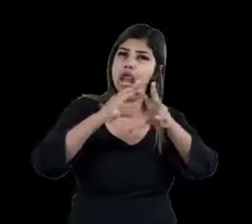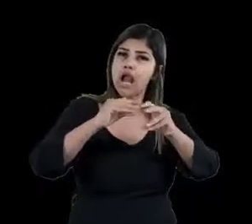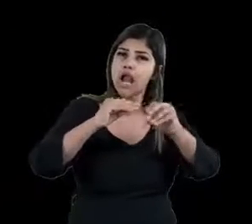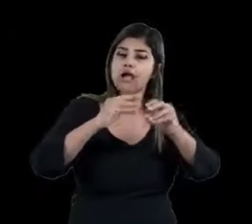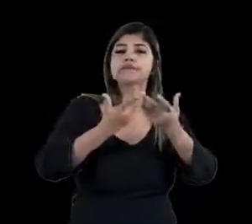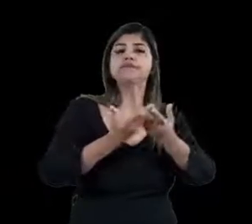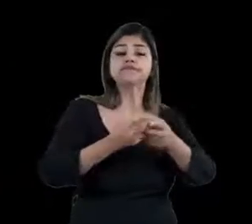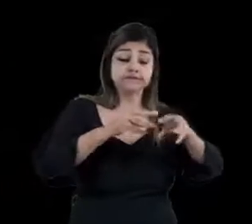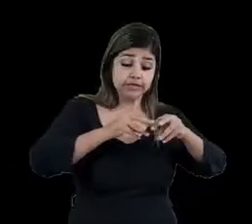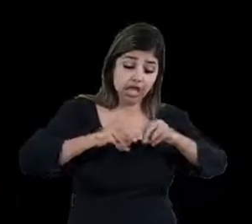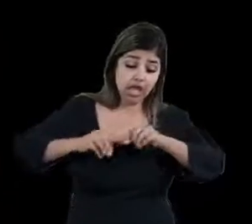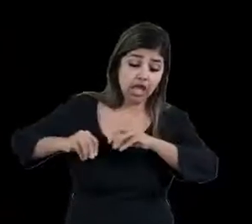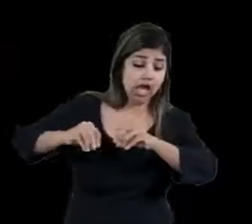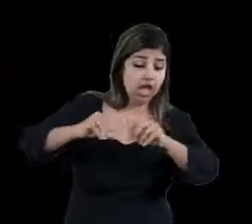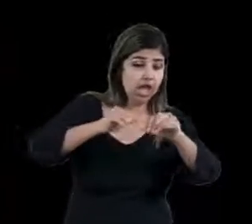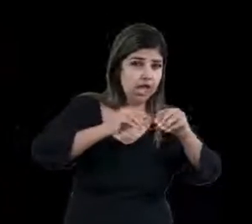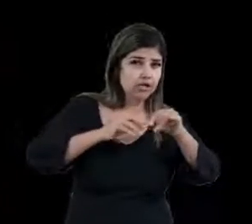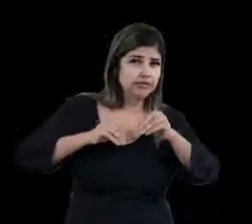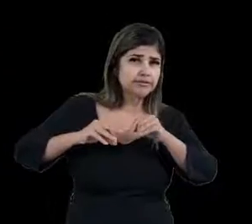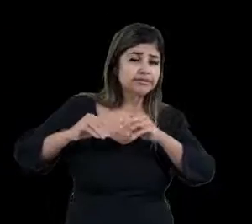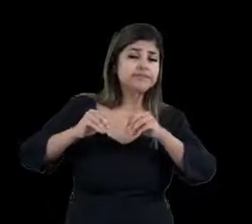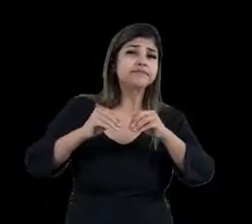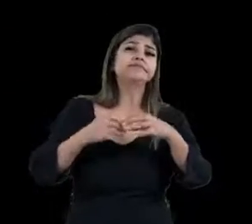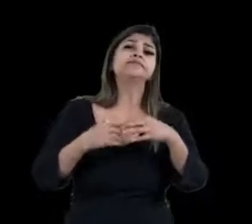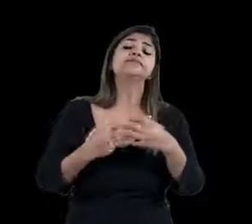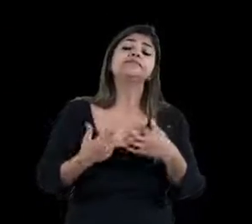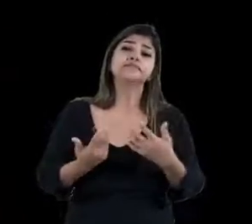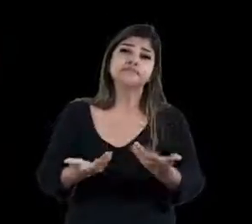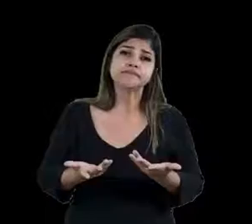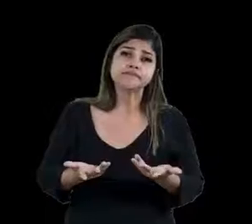clay pebbles, and with soil several times.